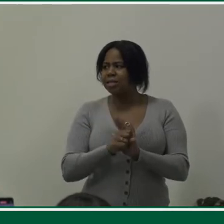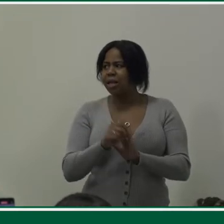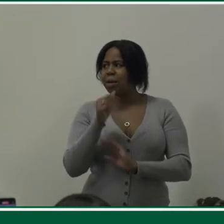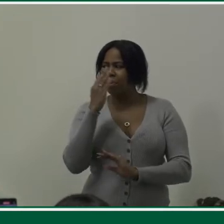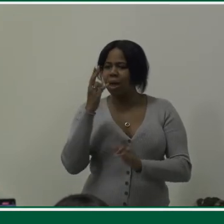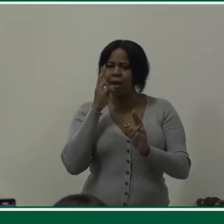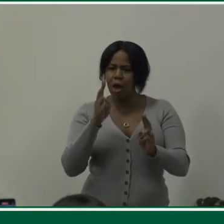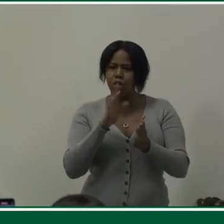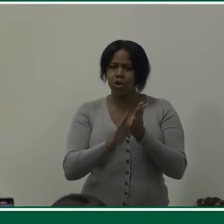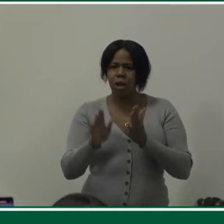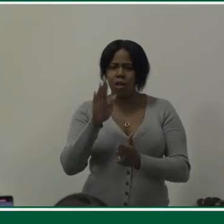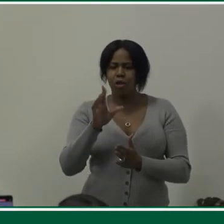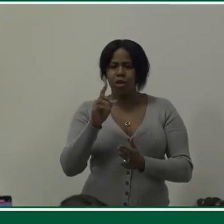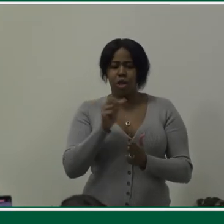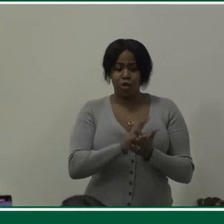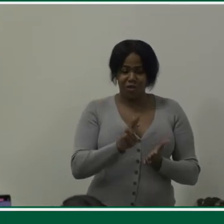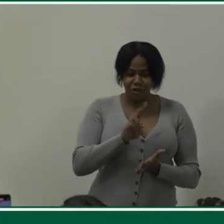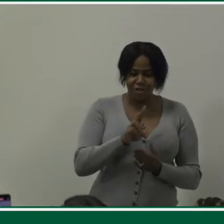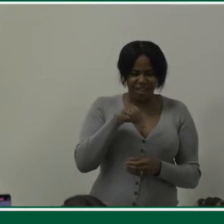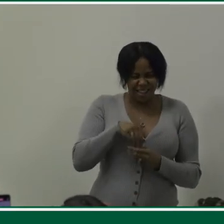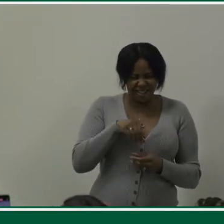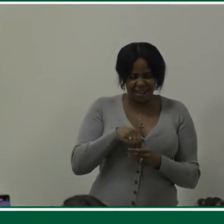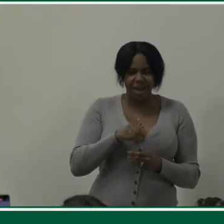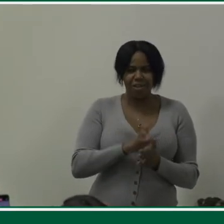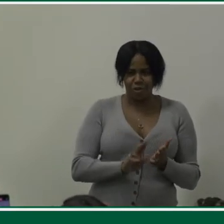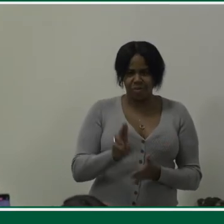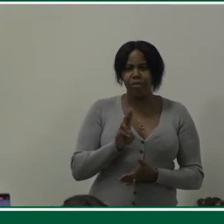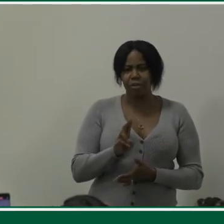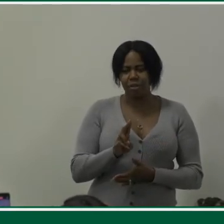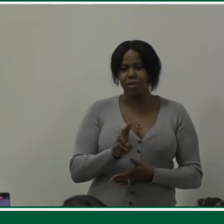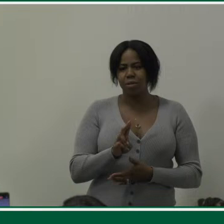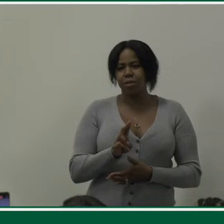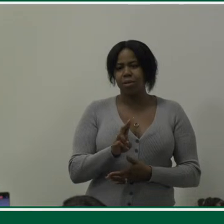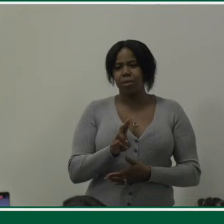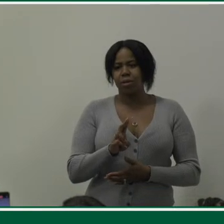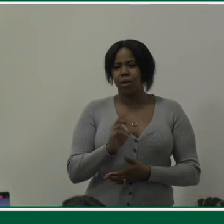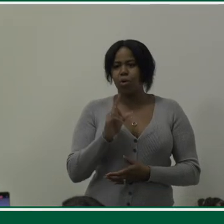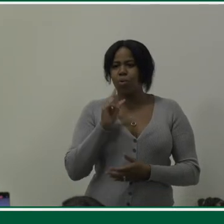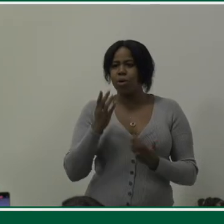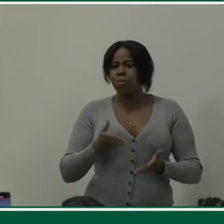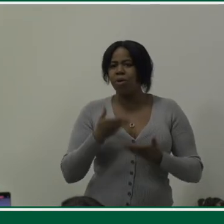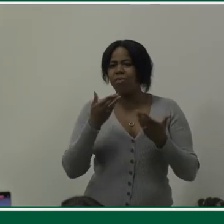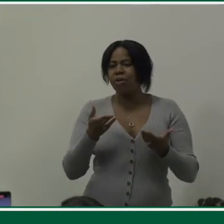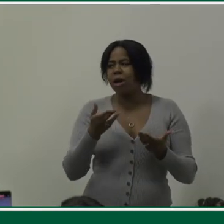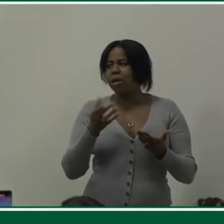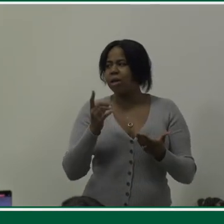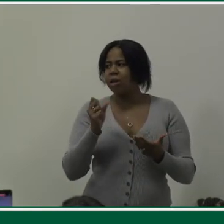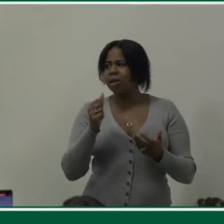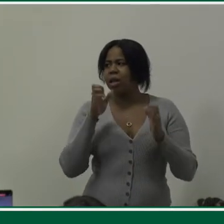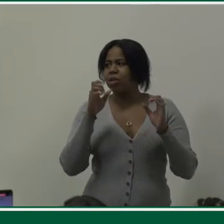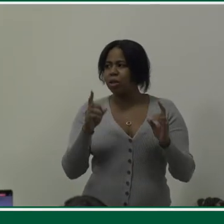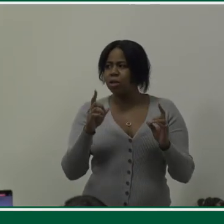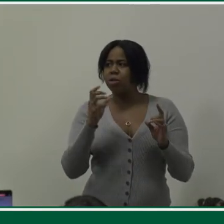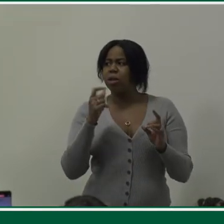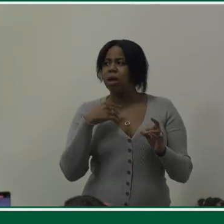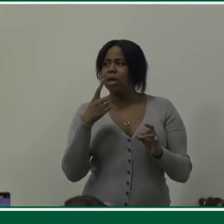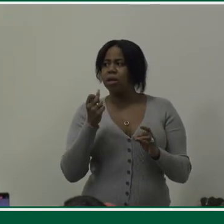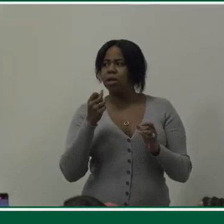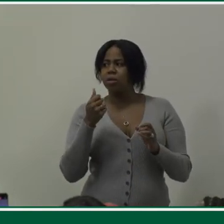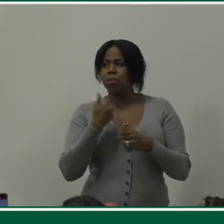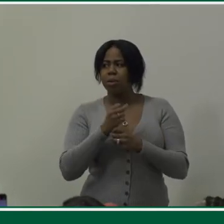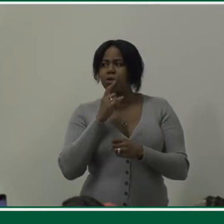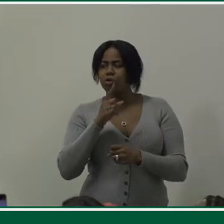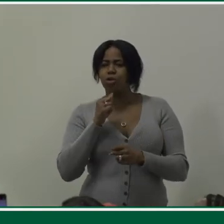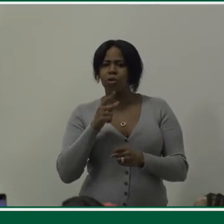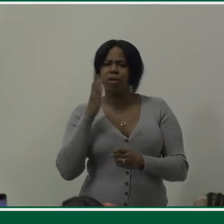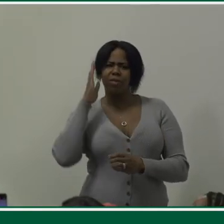College, a university within a university. Providing a tailored, specialized education to ensure black